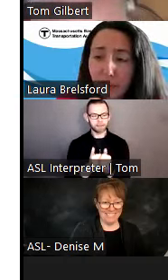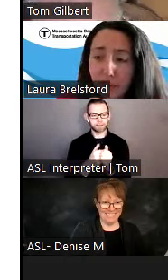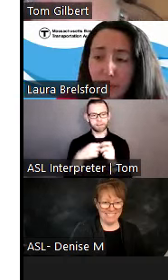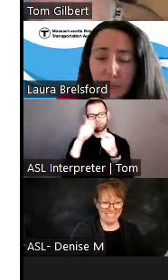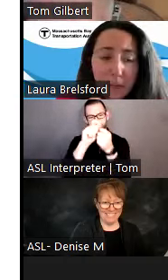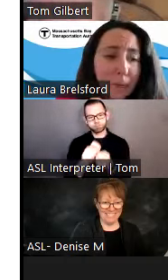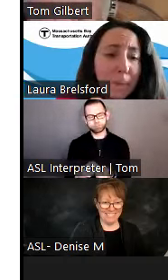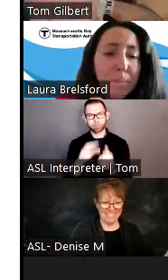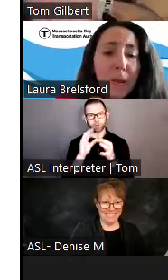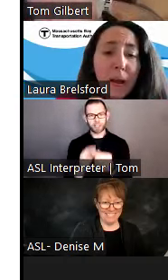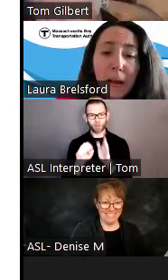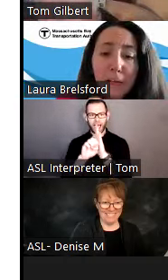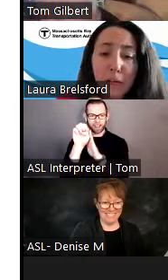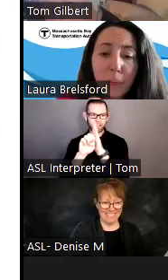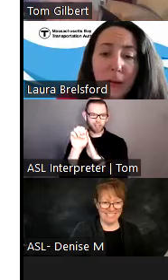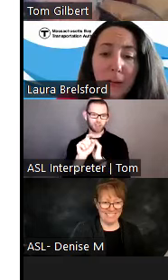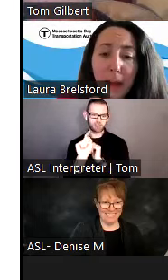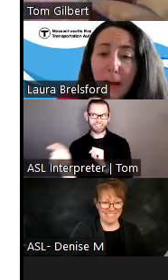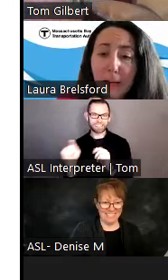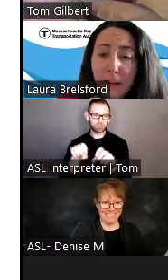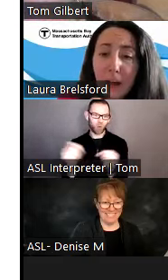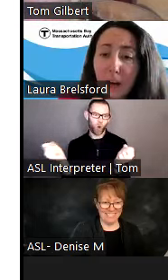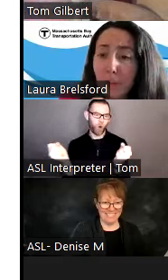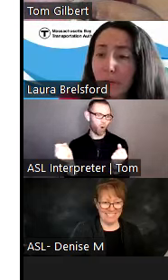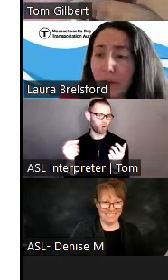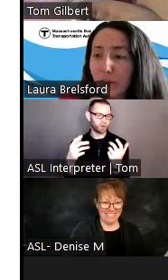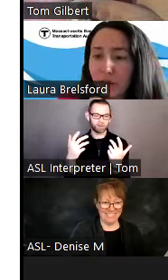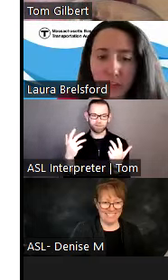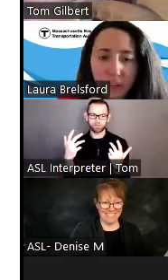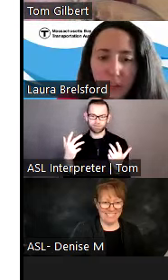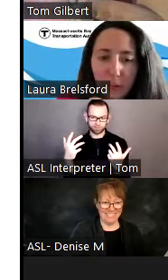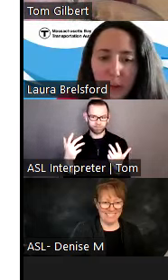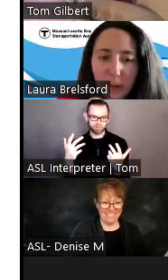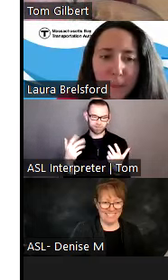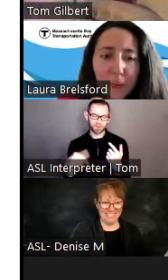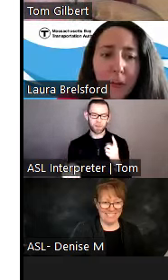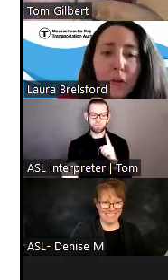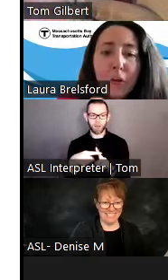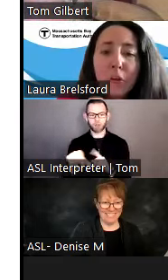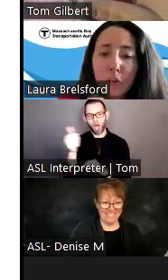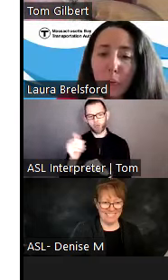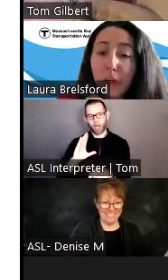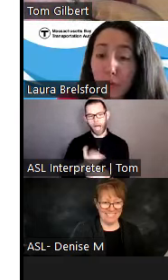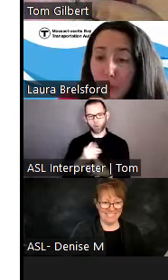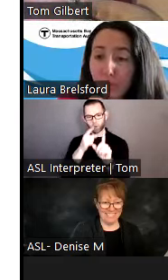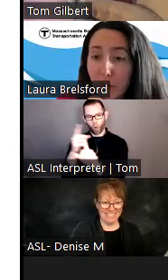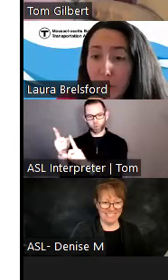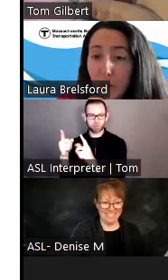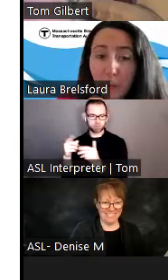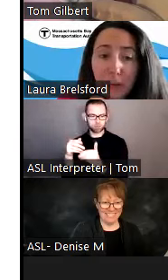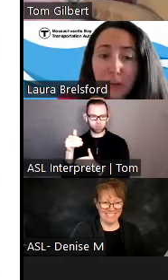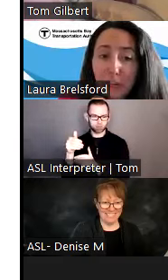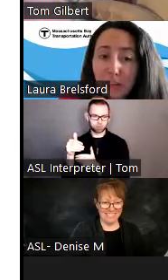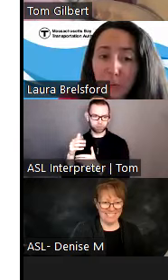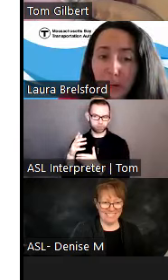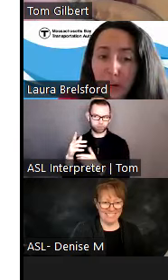elevator outages, as well as a number of other initiatives underway. So if you are available,